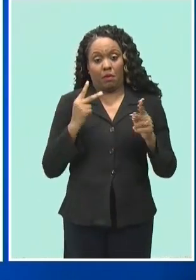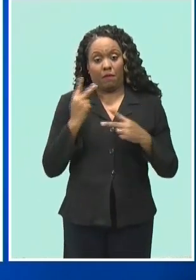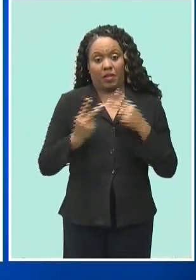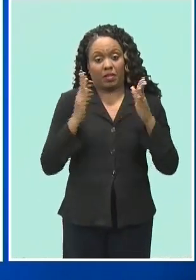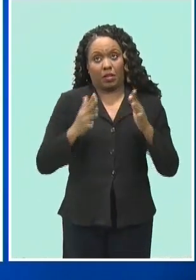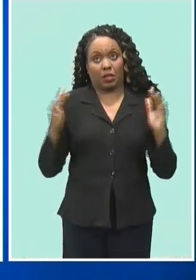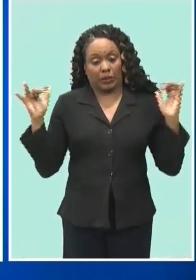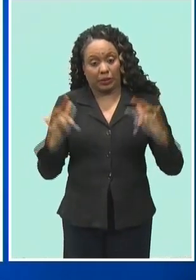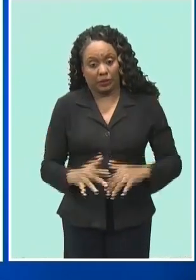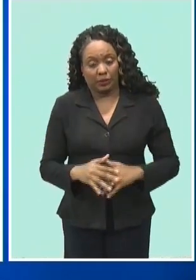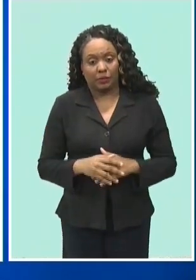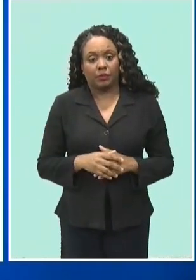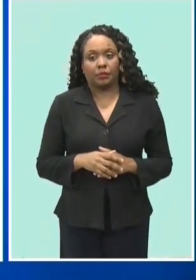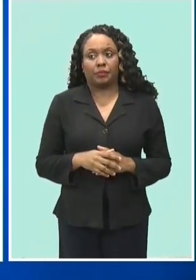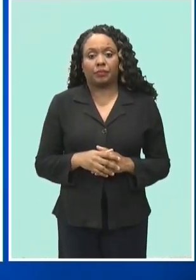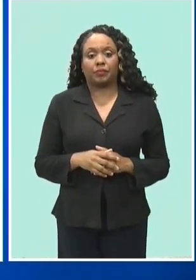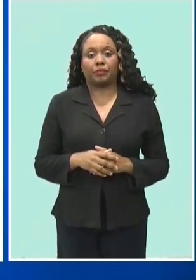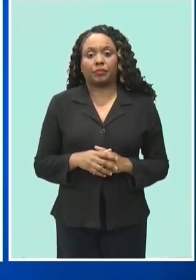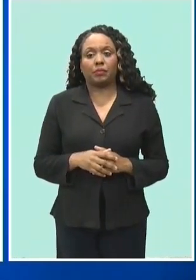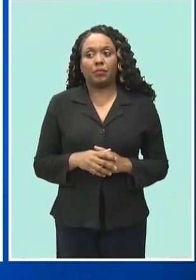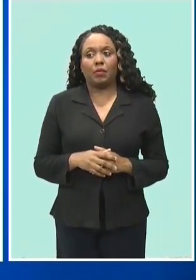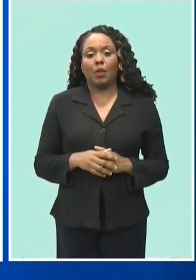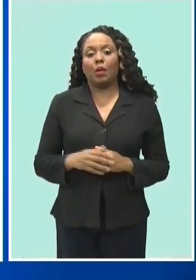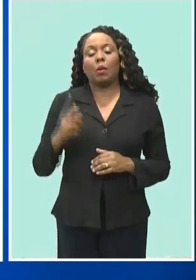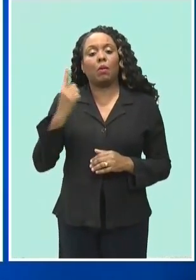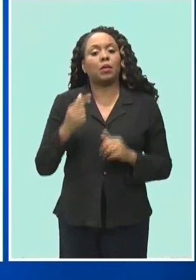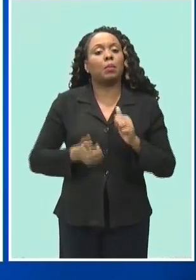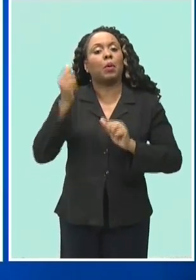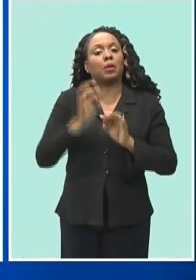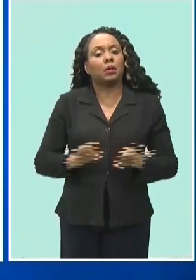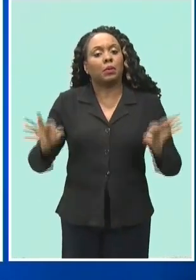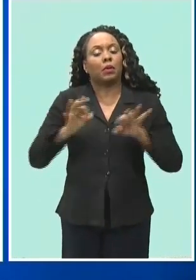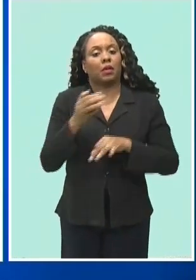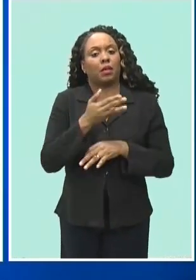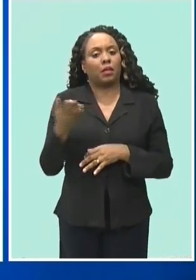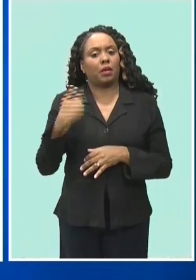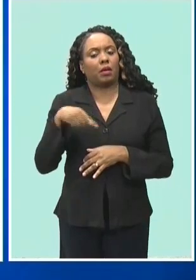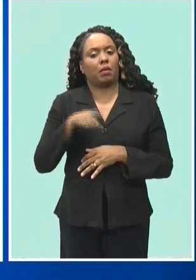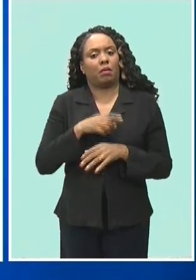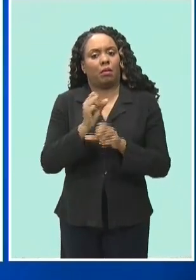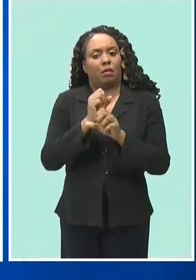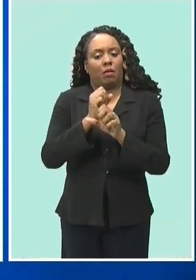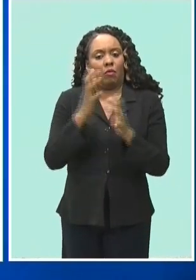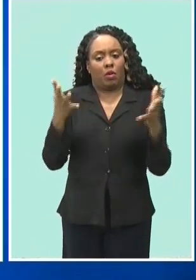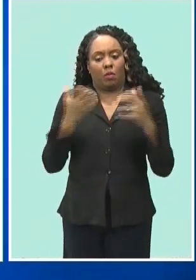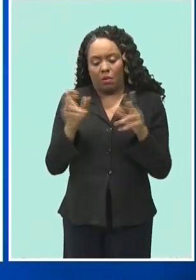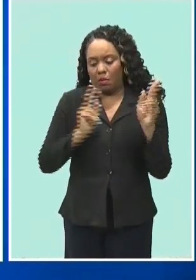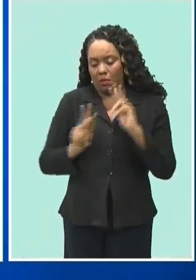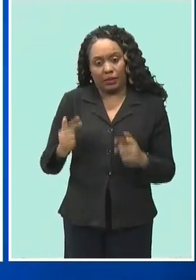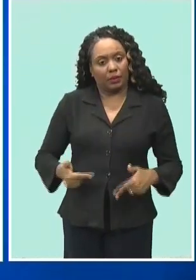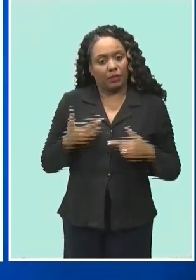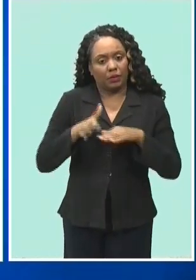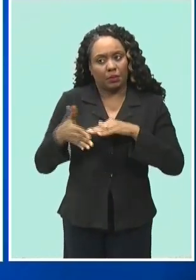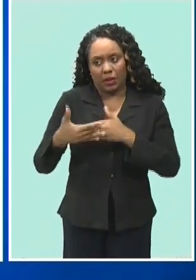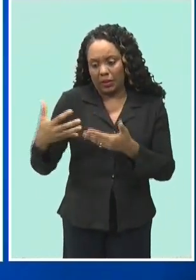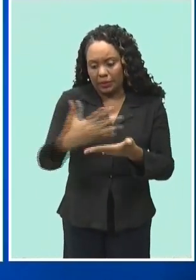With Dancehall Hostel, one of the main things is that we help to make the community earn as well. So